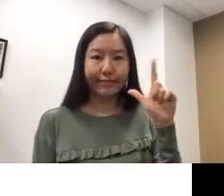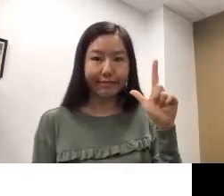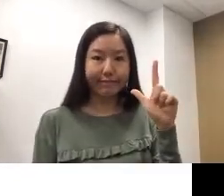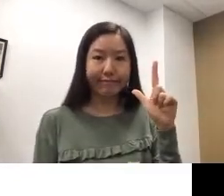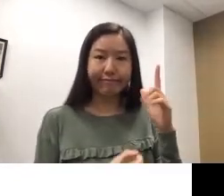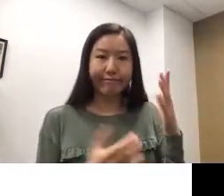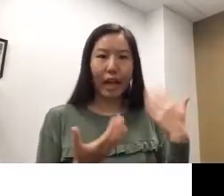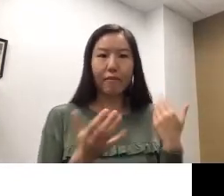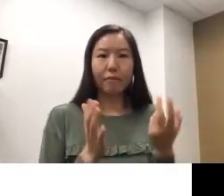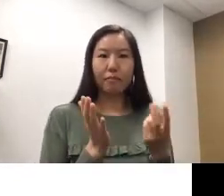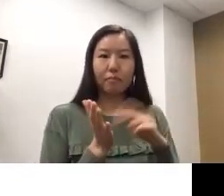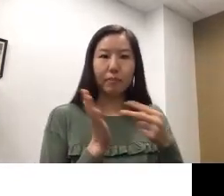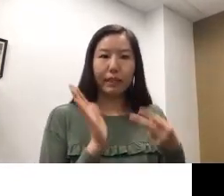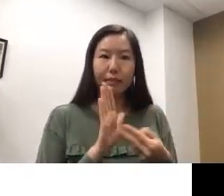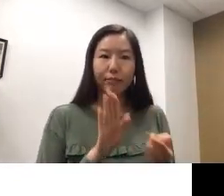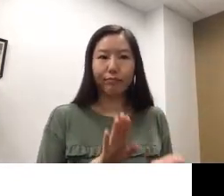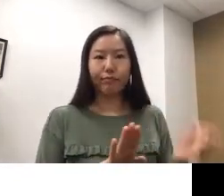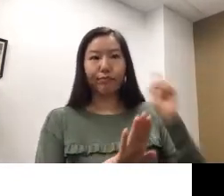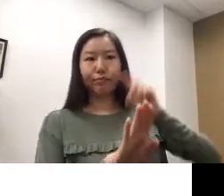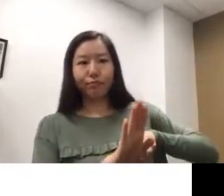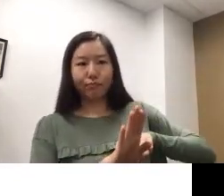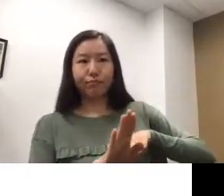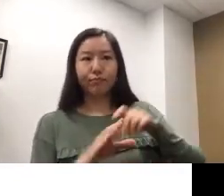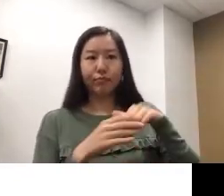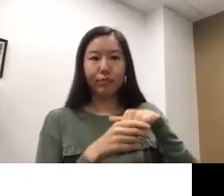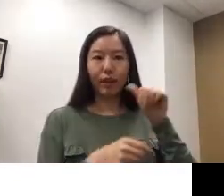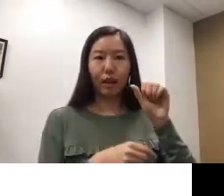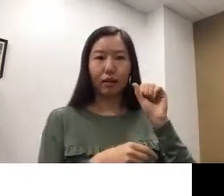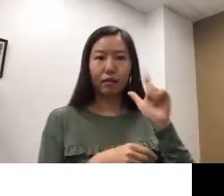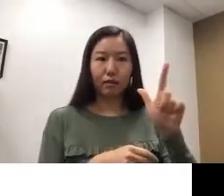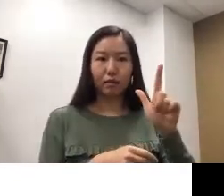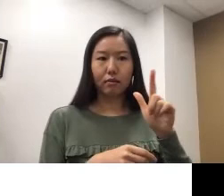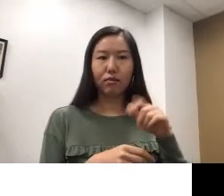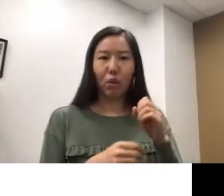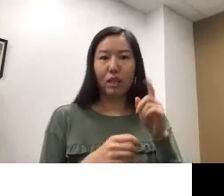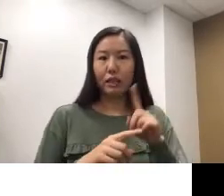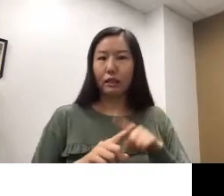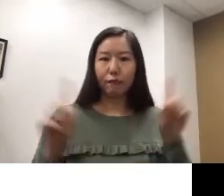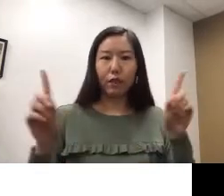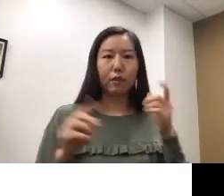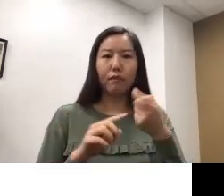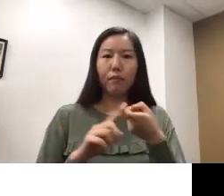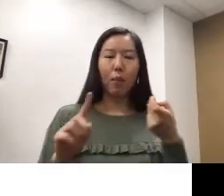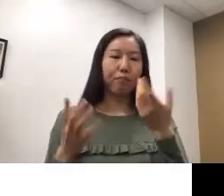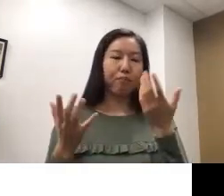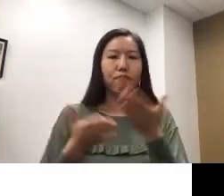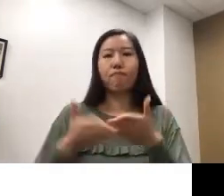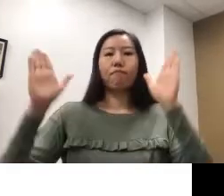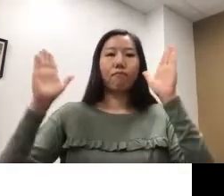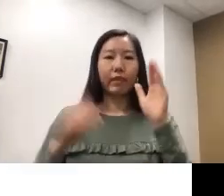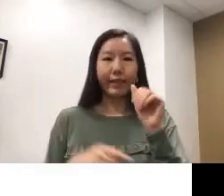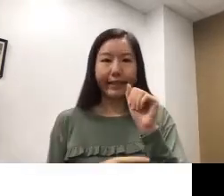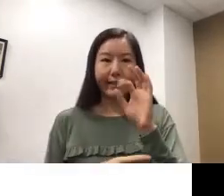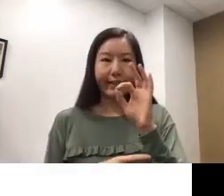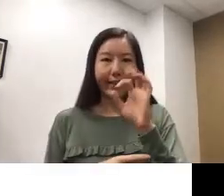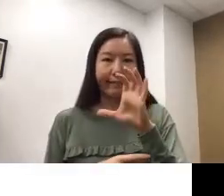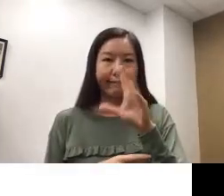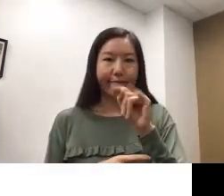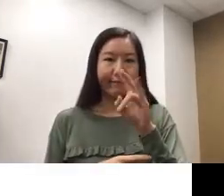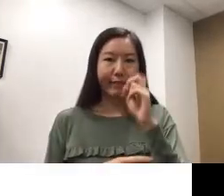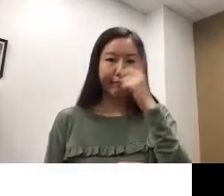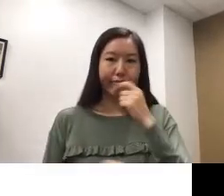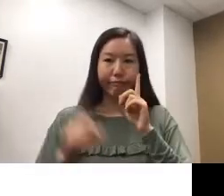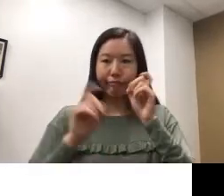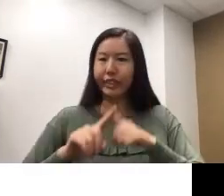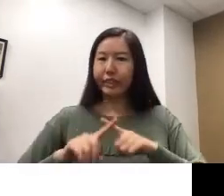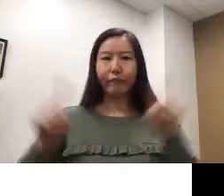And therefore, it is a marker within the ASL language, facial expressions, which is, very